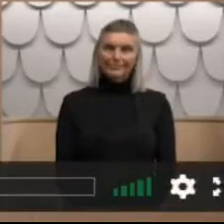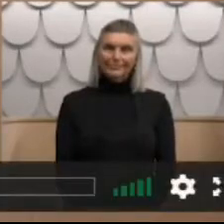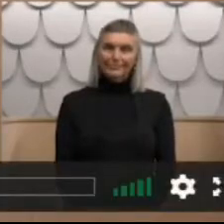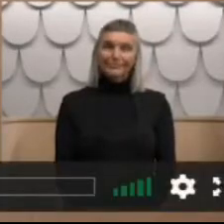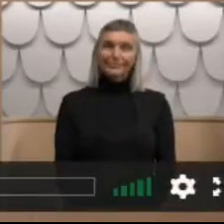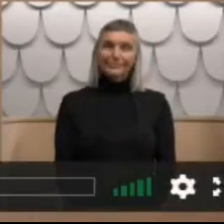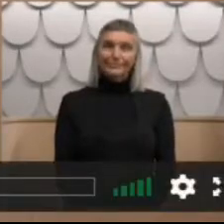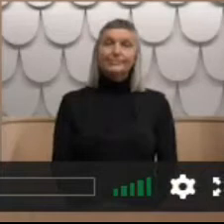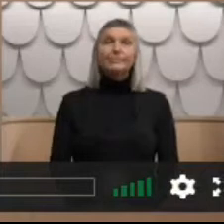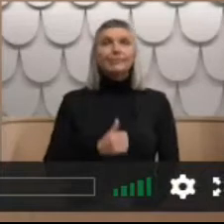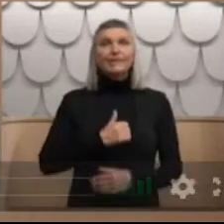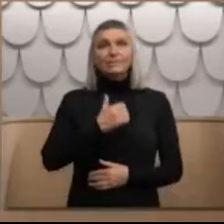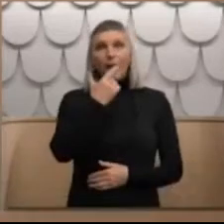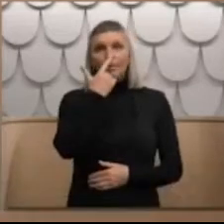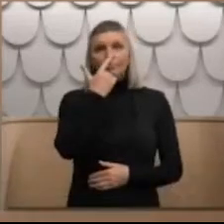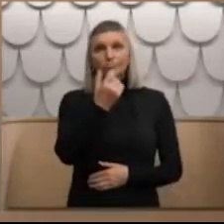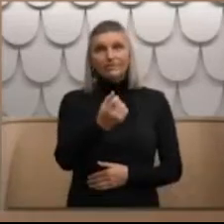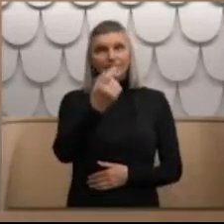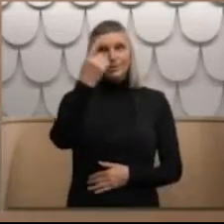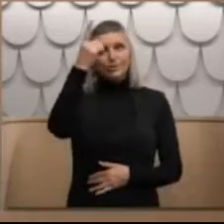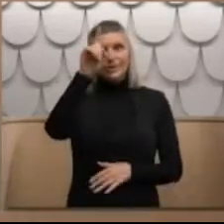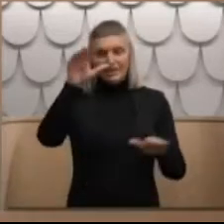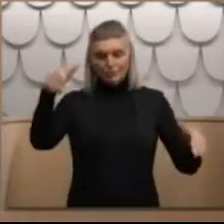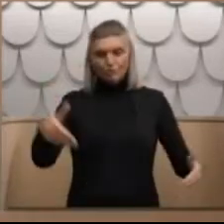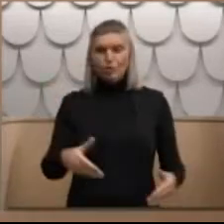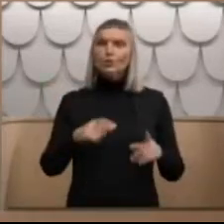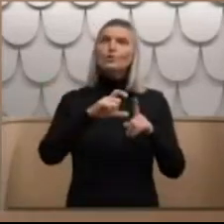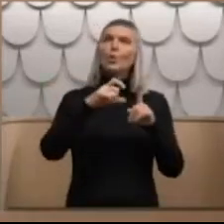Yeah. It is my privilege today to introduce Donald Koo.